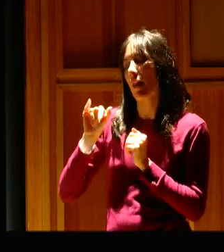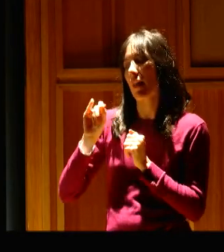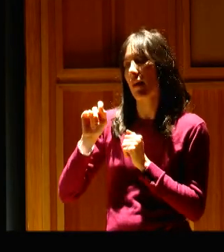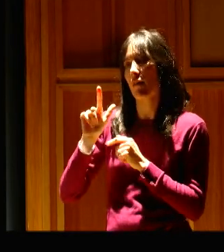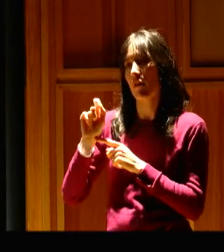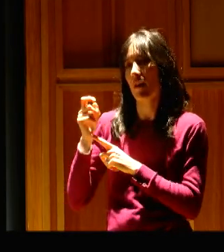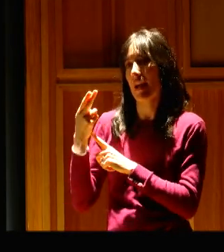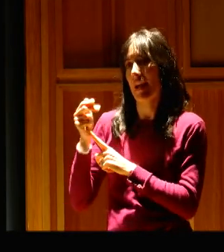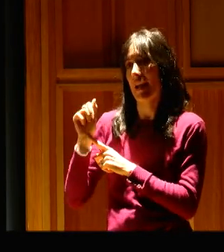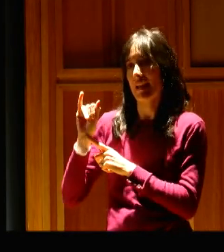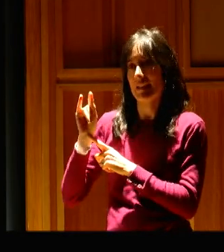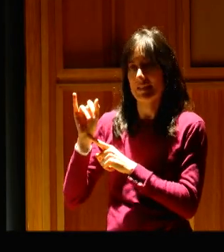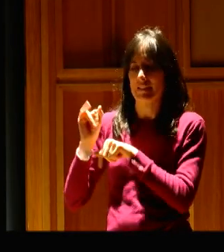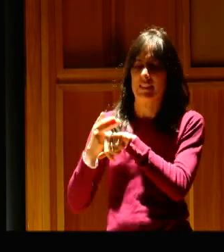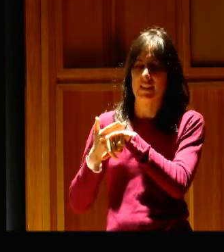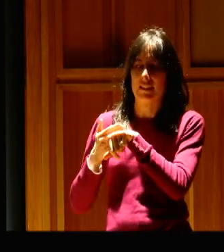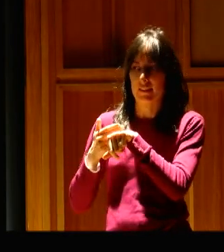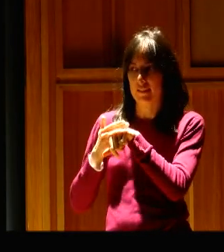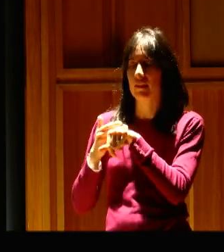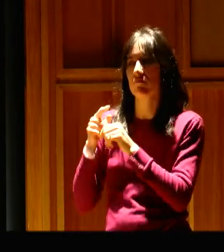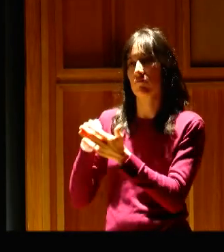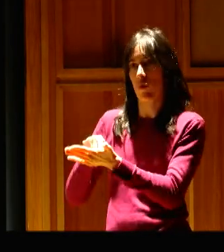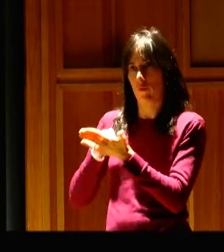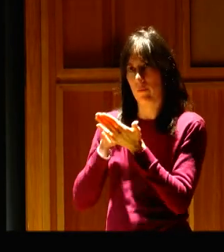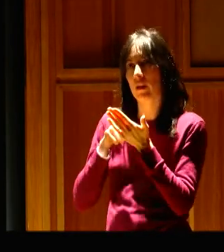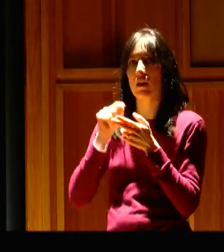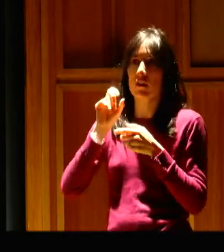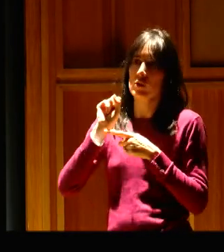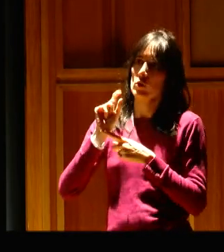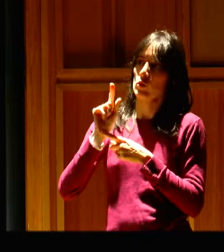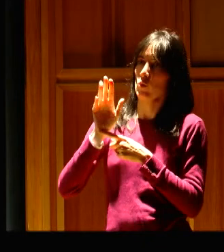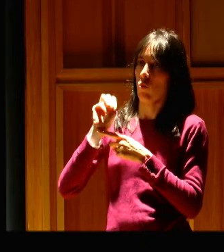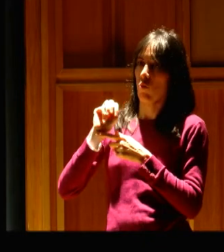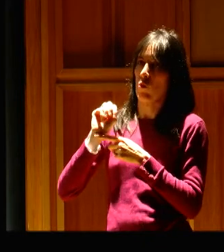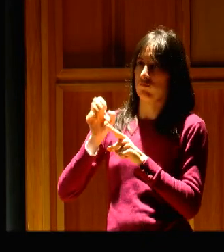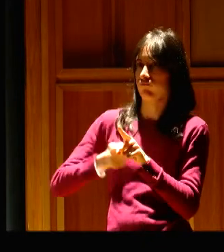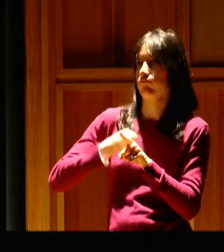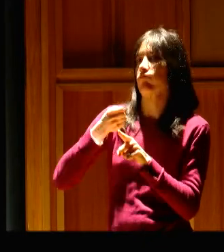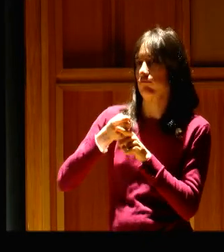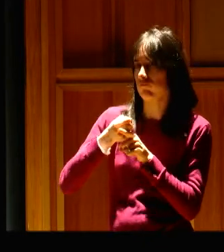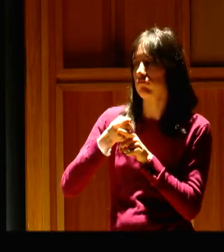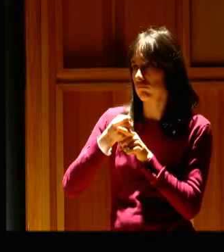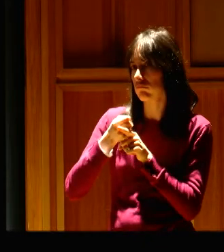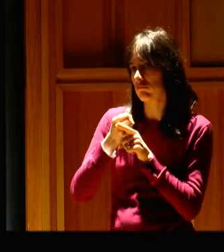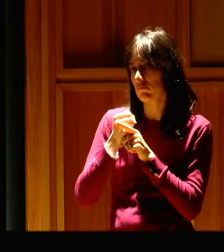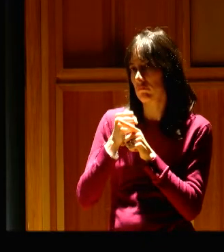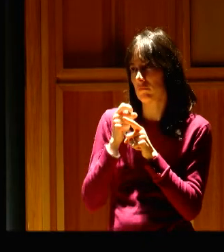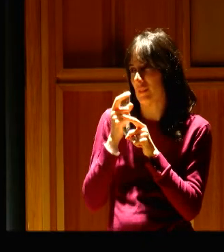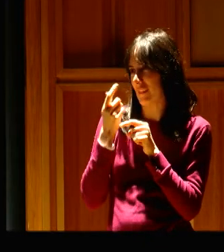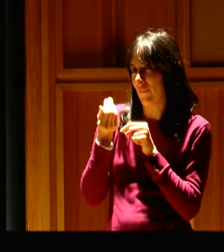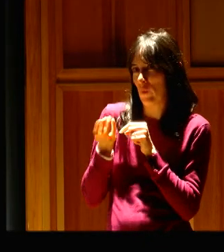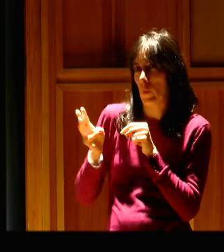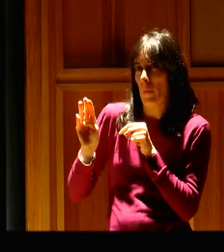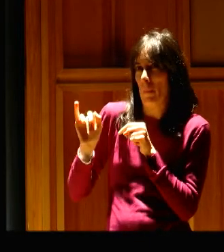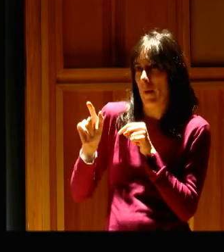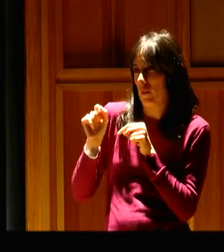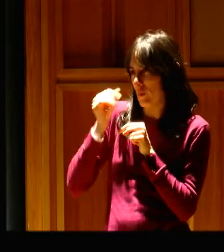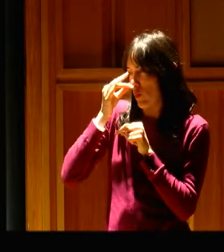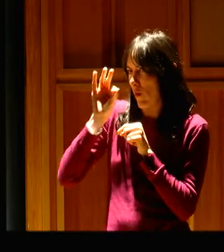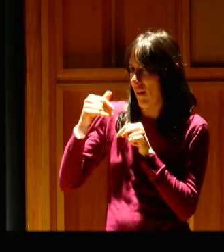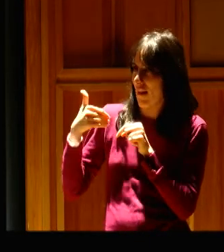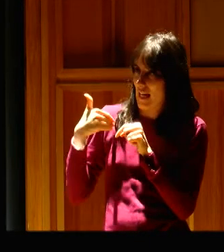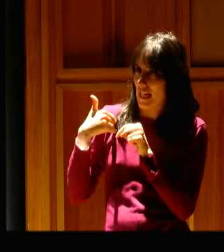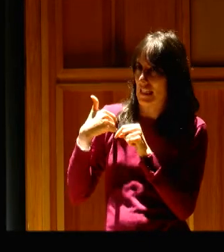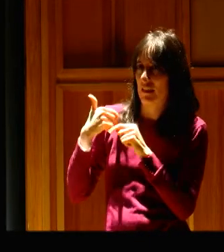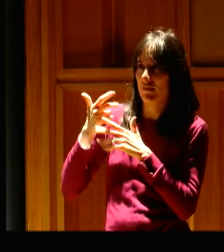affected by the storm impacts to the multi-billion dollar waterfront a few miles away, as there are